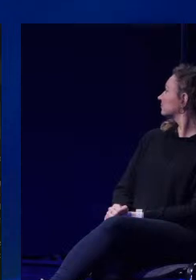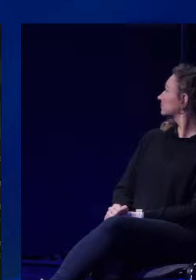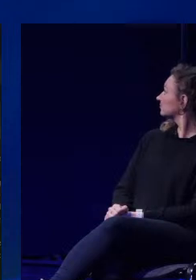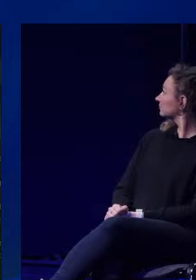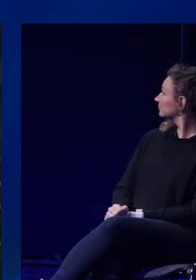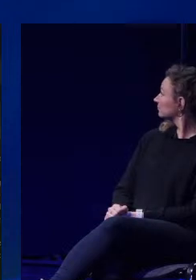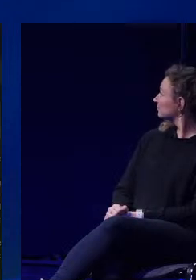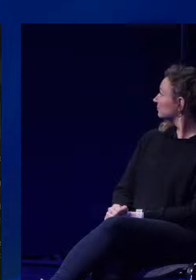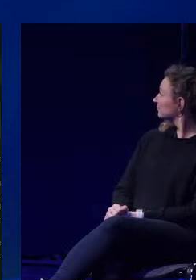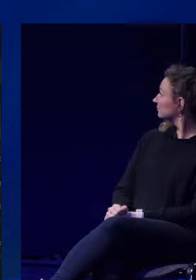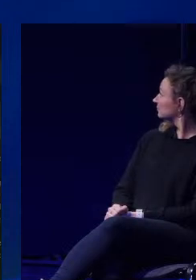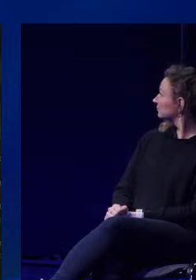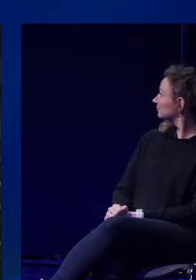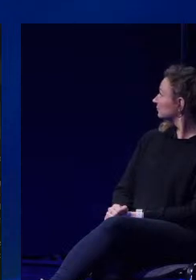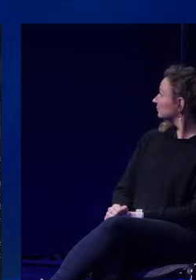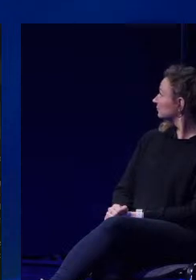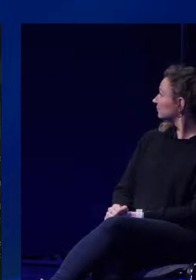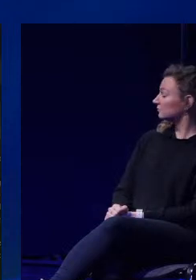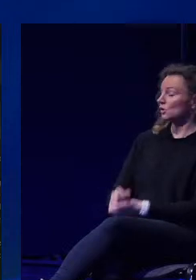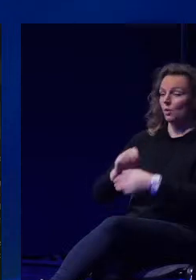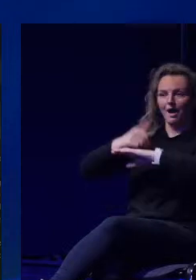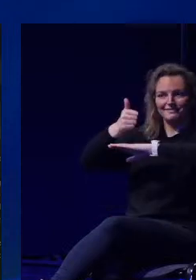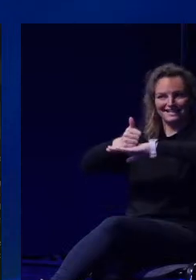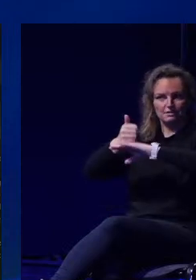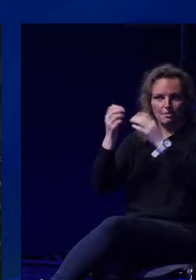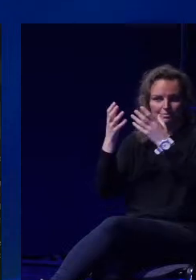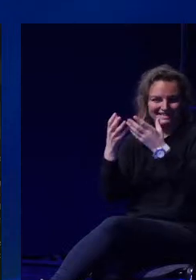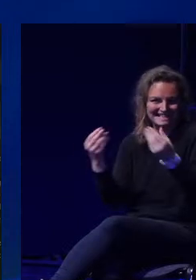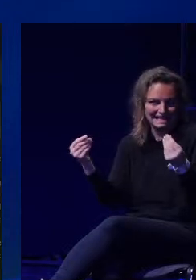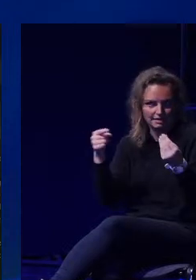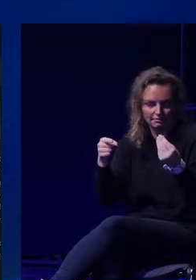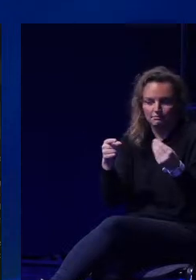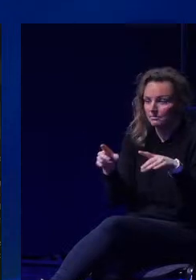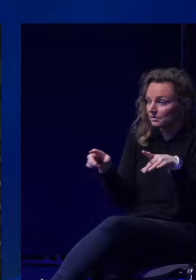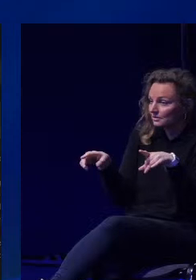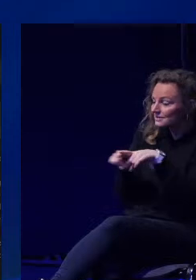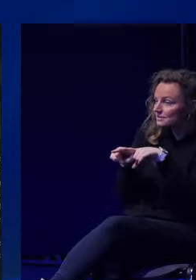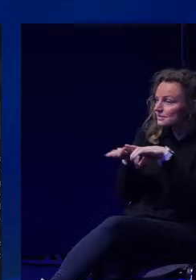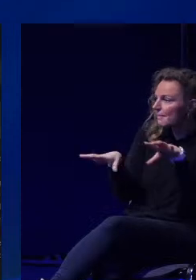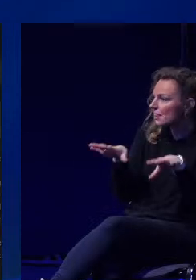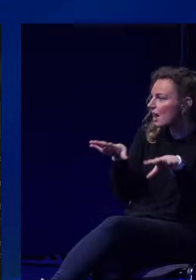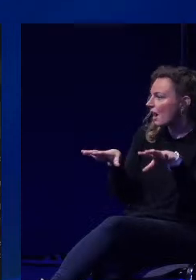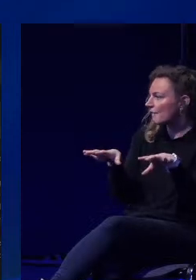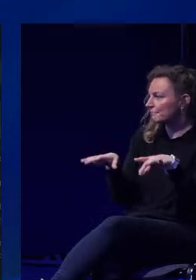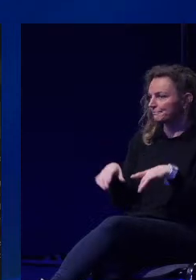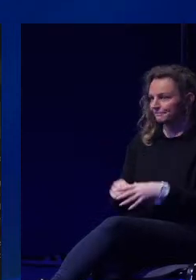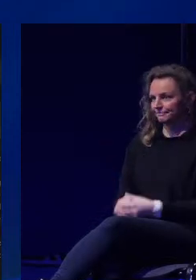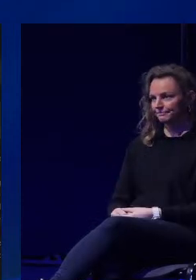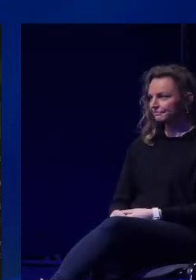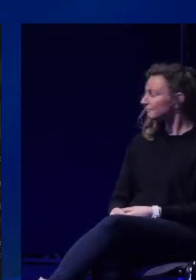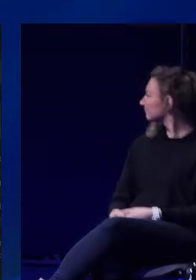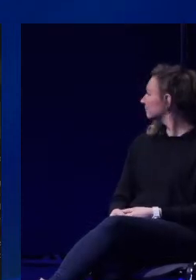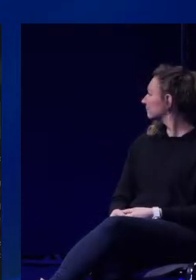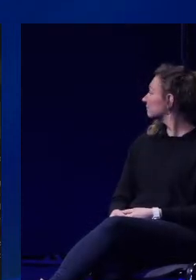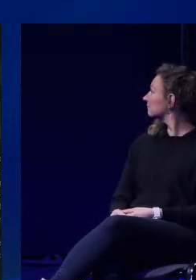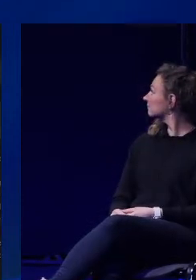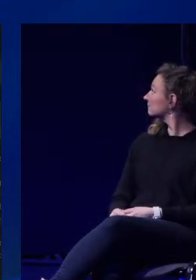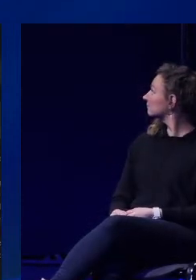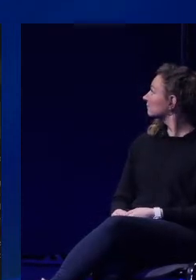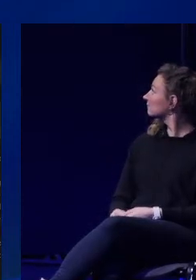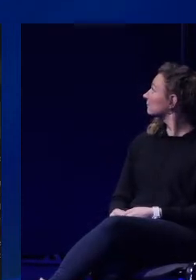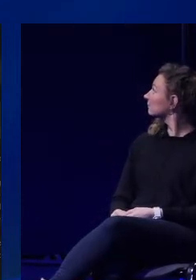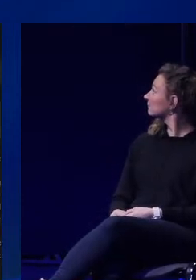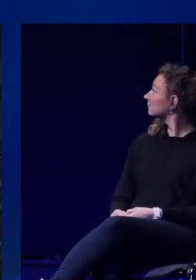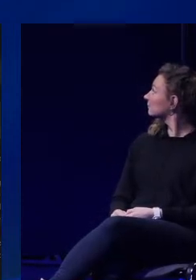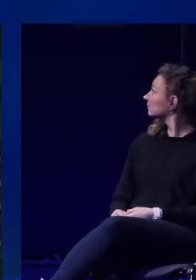So I set up a little bit of a scene, right? It's very similar to... It's like a cooking show. Yeah, so not to waste time,